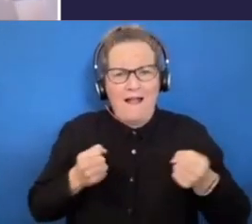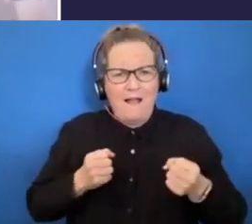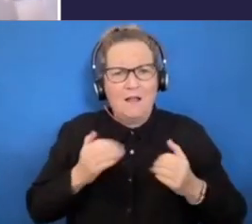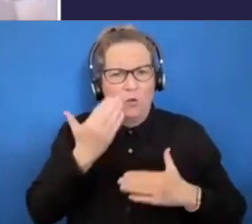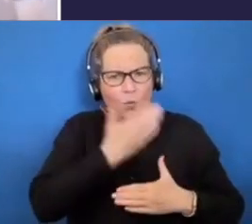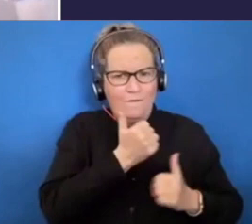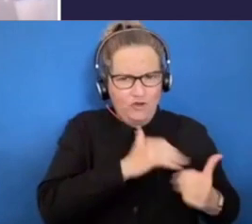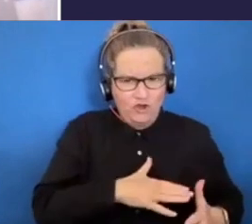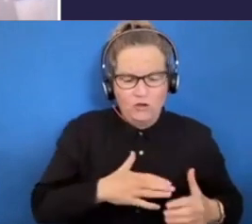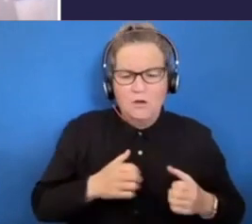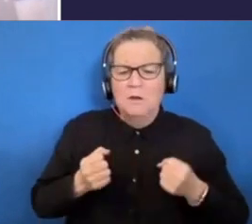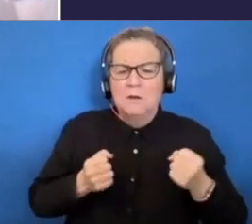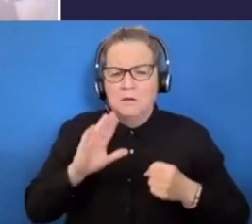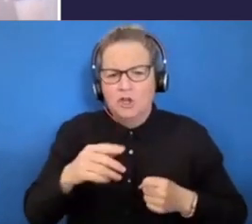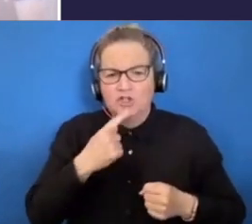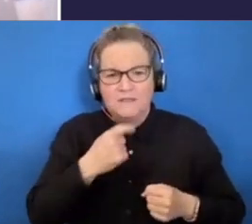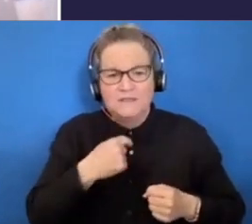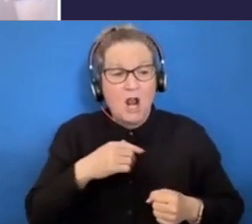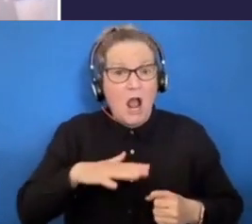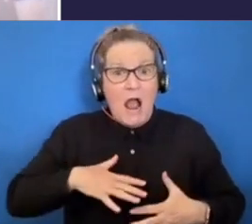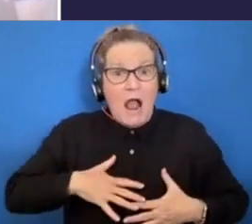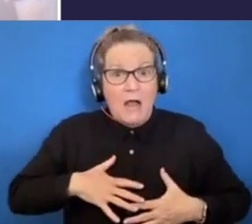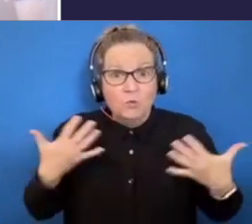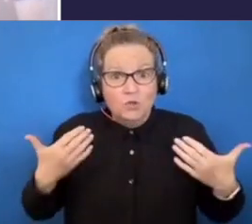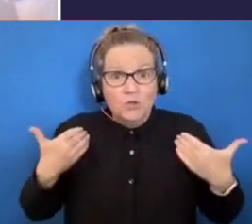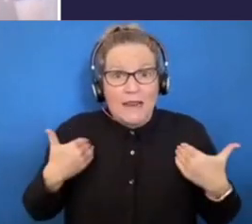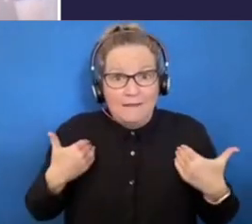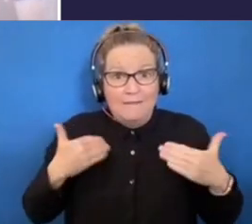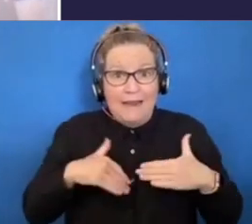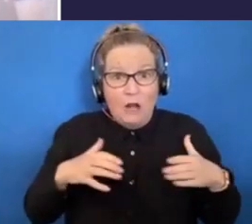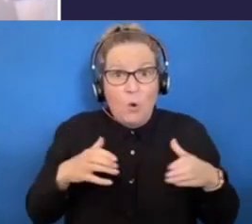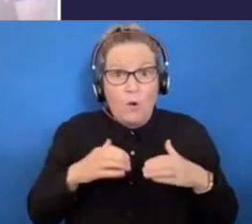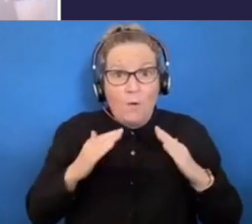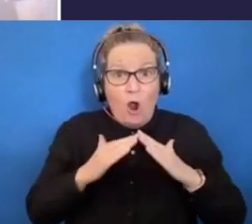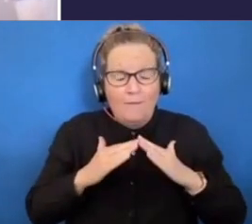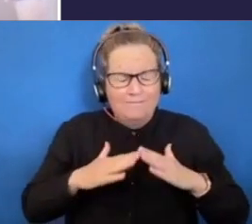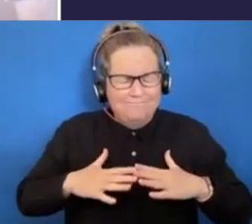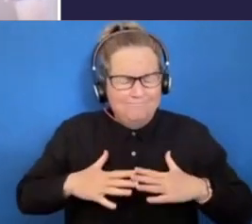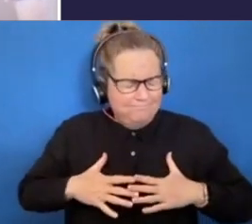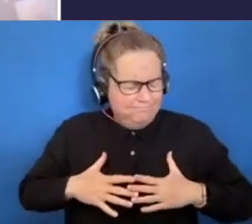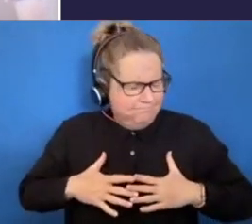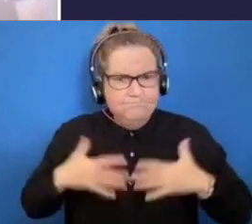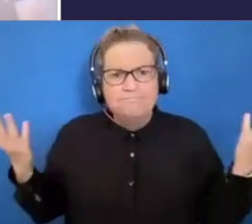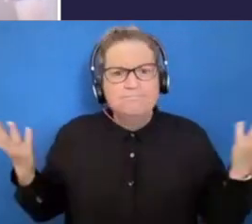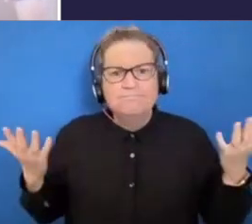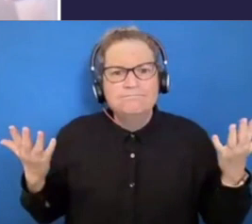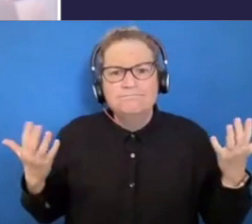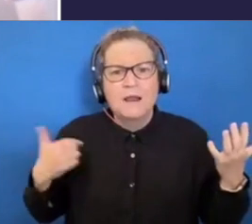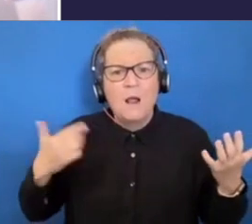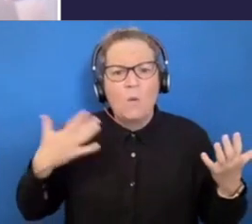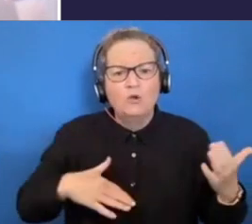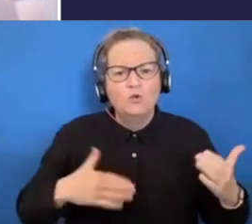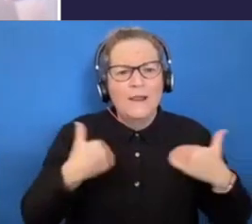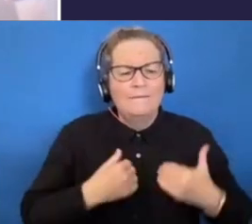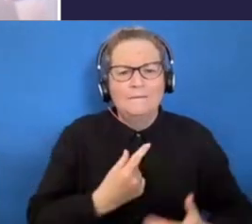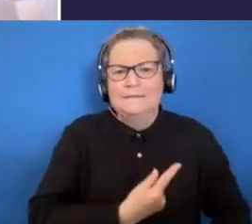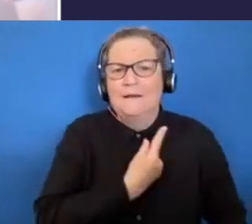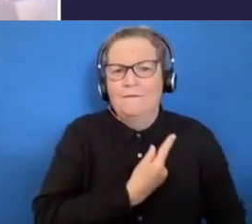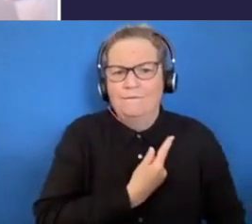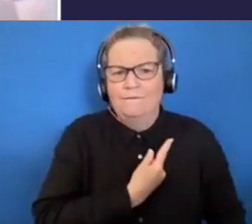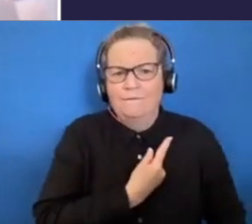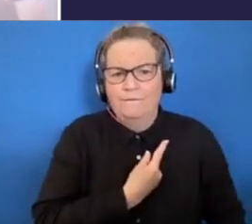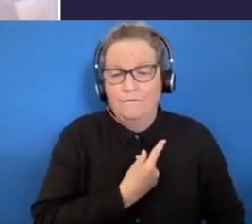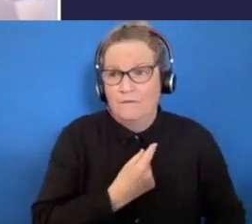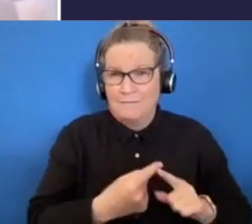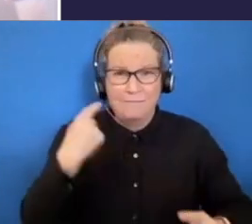live in a group home with other people. I want to live in my own home. And that came literally out of nowhere. And this is back in a